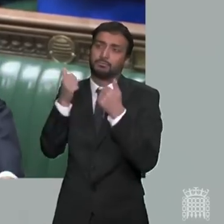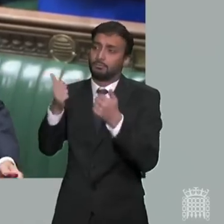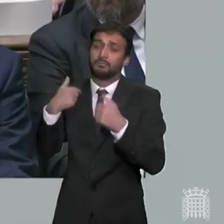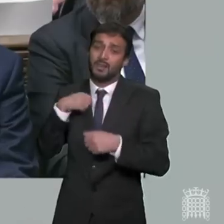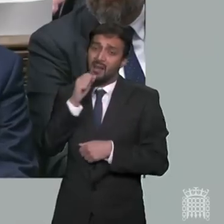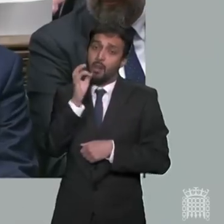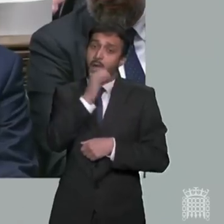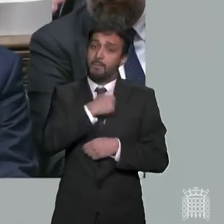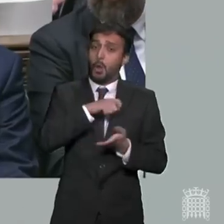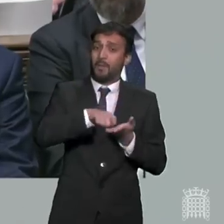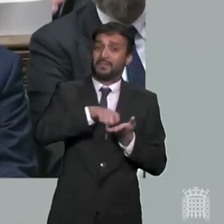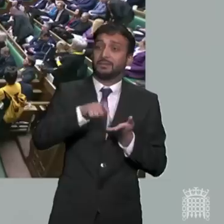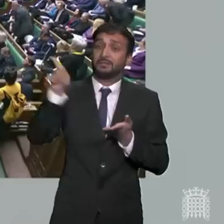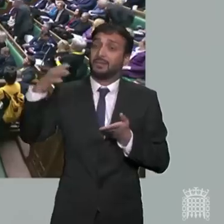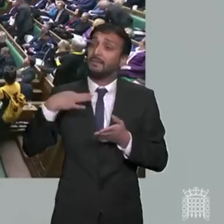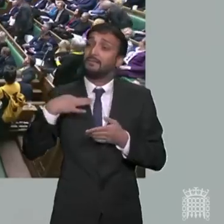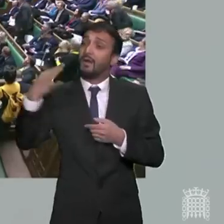in mind. Alan Dorrance.